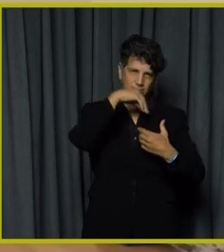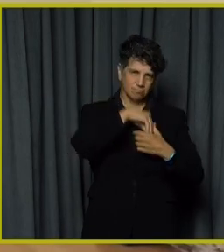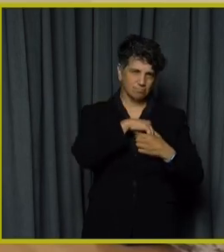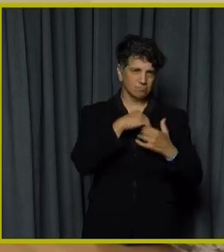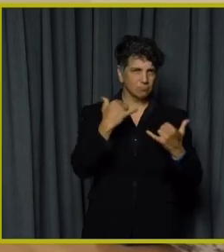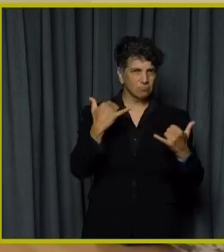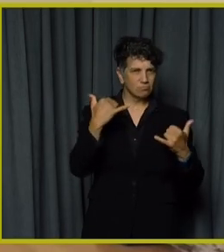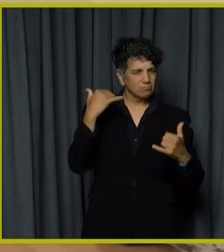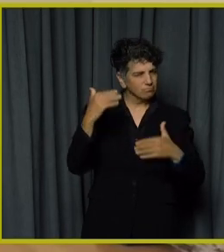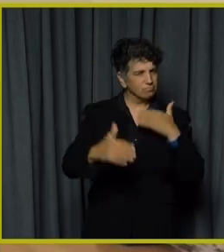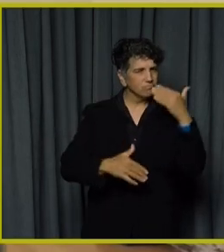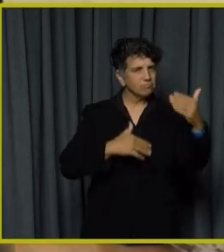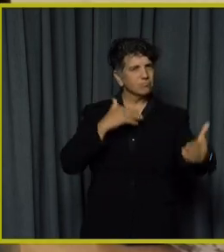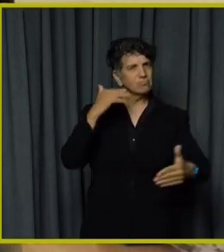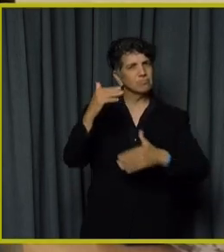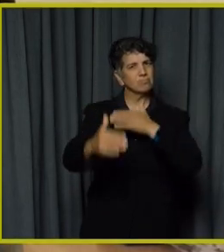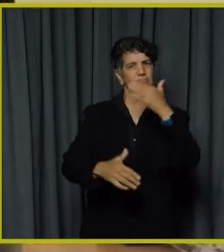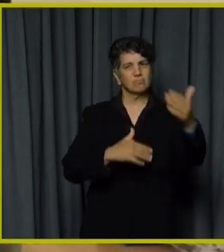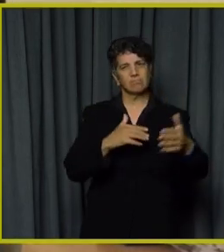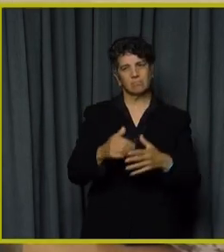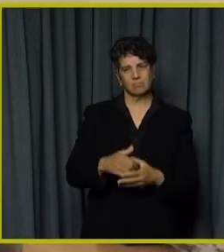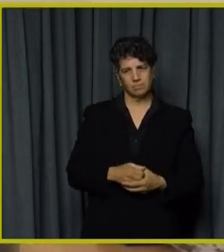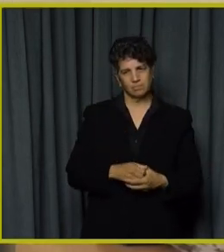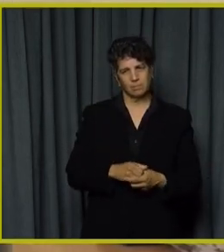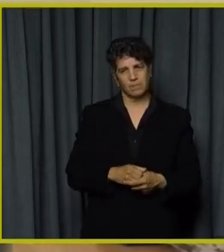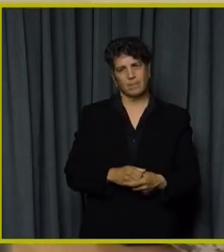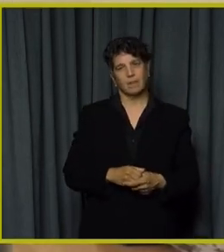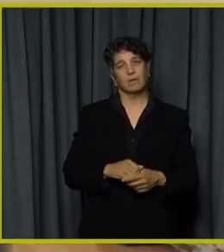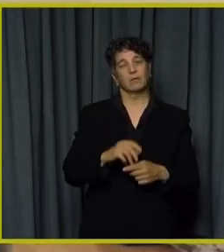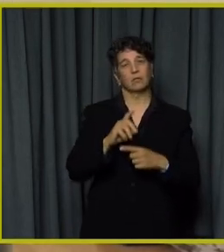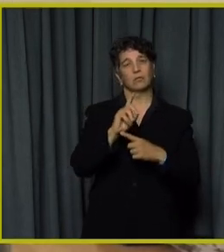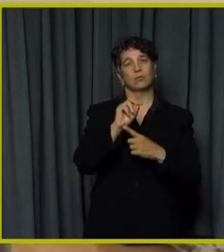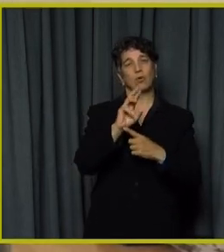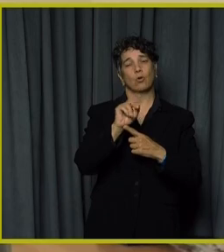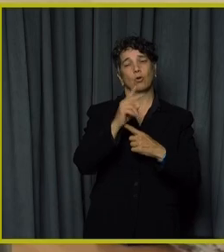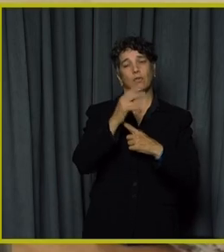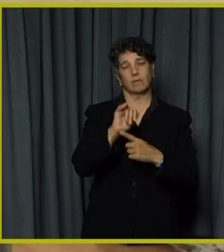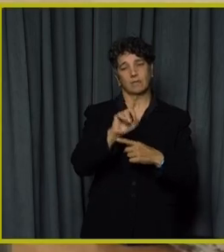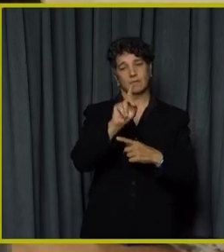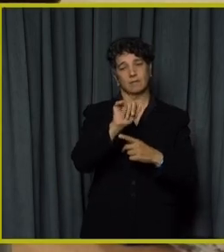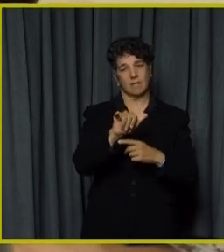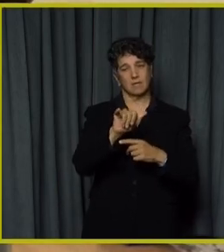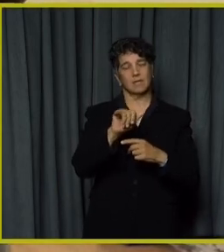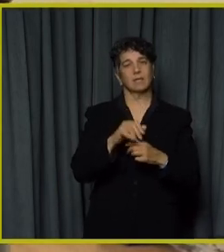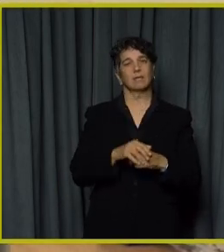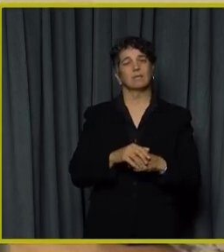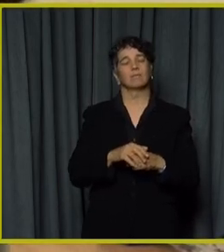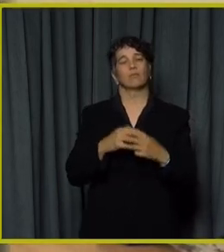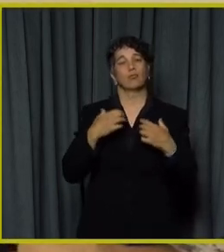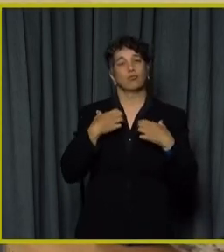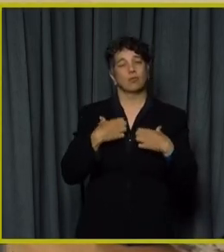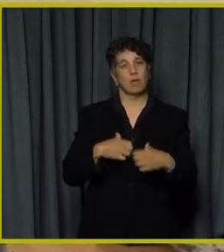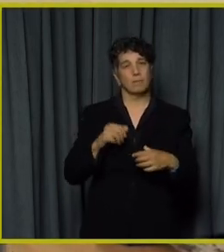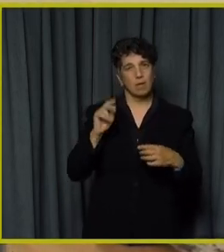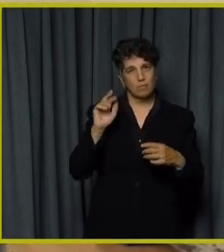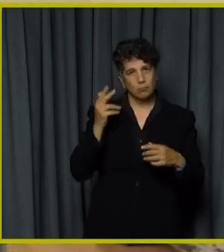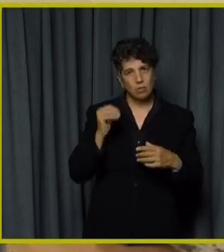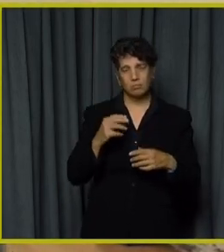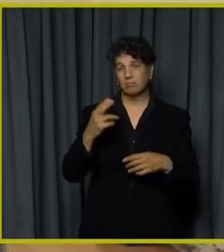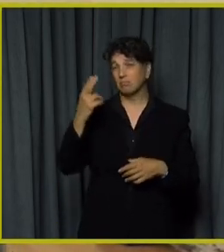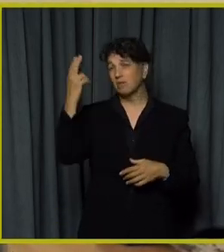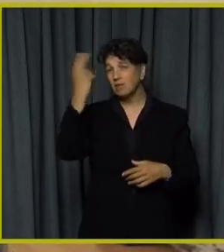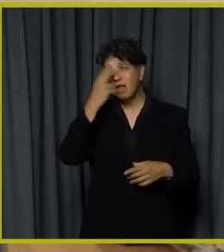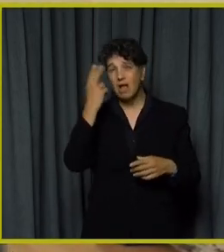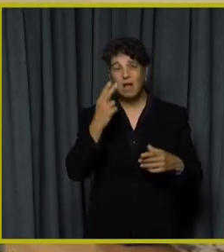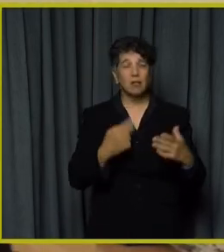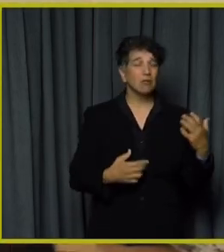together, the rich legacies of Dorothy Day, our vanilla Catholic sister, and Rabbi Abraham Joshua Heschel, our dear